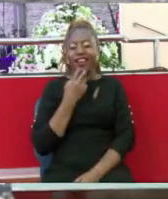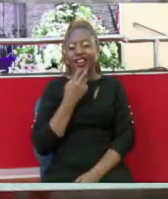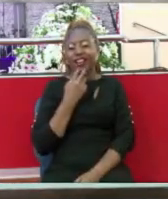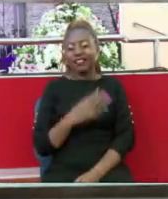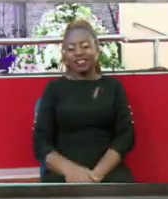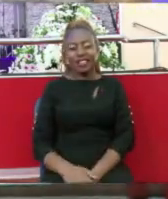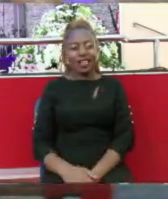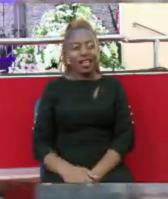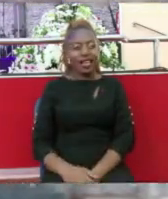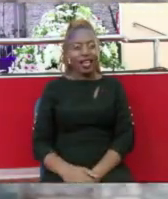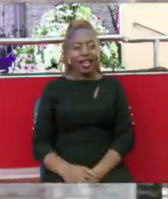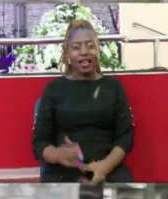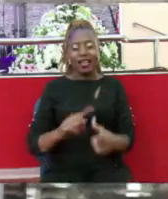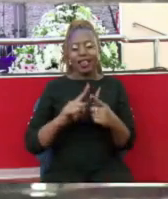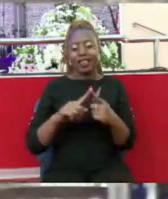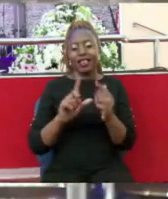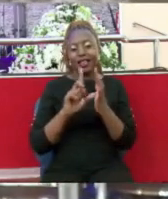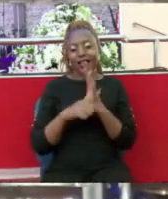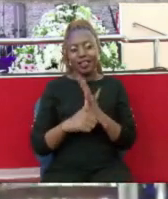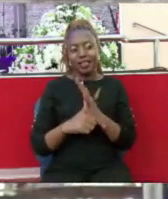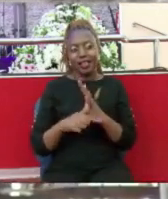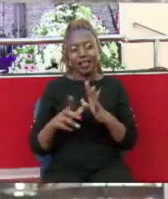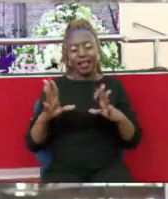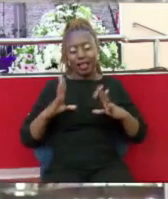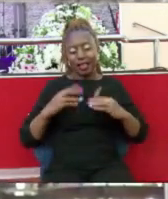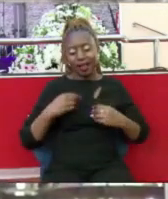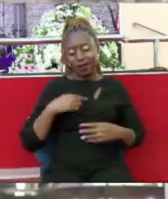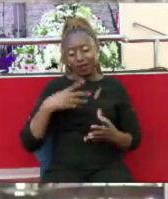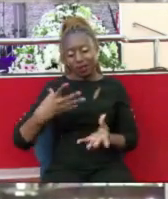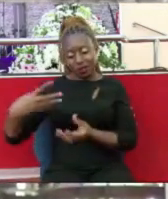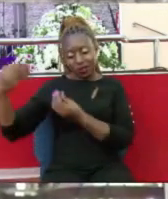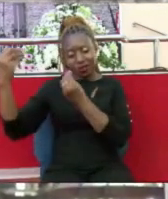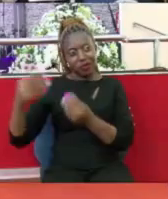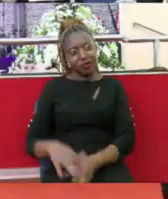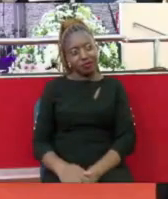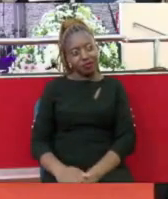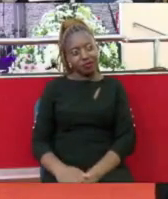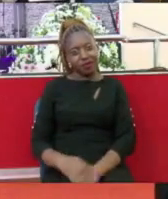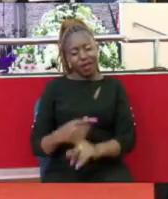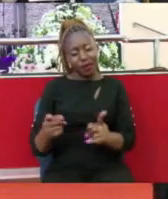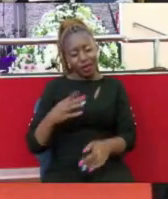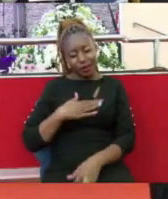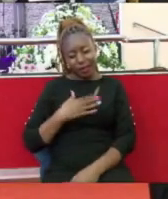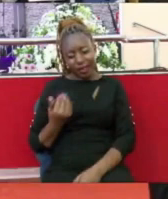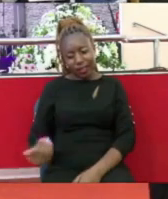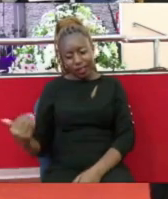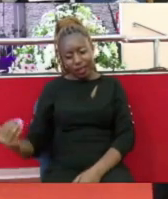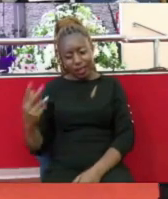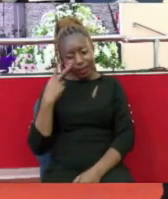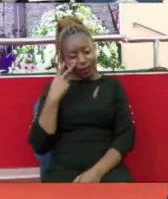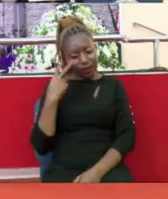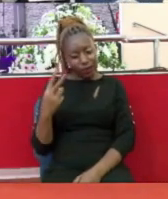his heart and he released me to go. Akakuwa moyo wake ukakuwa mwepesi na akaniruhusu nikaenda. But my children were watching, they wanted to see. Watoto wangu wako